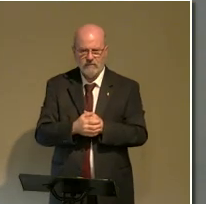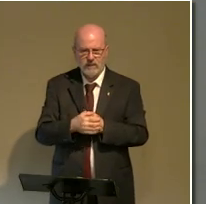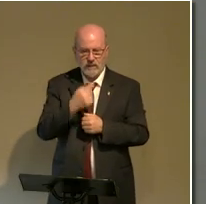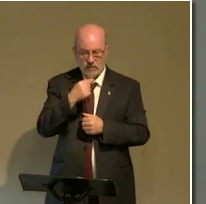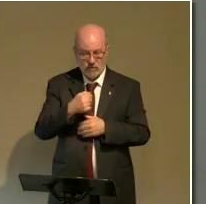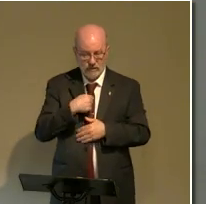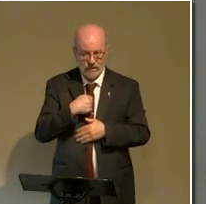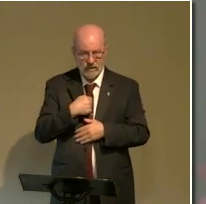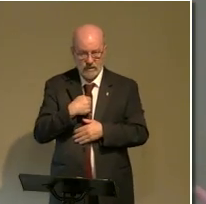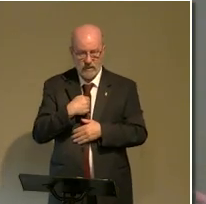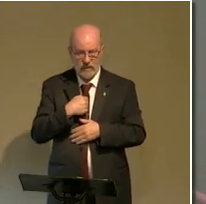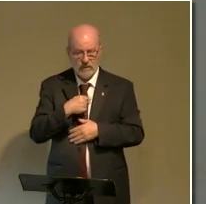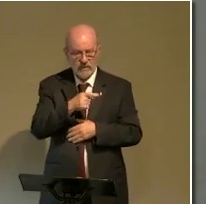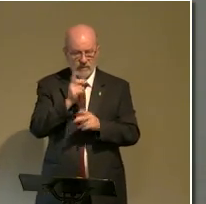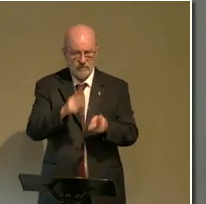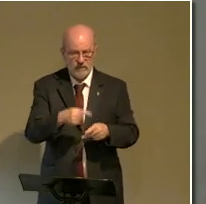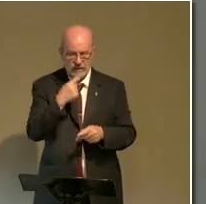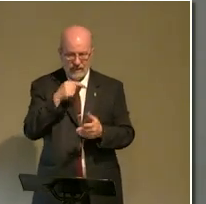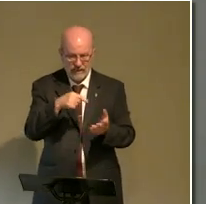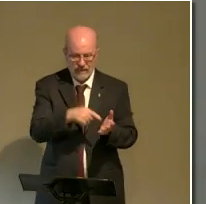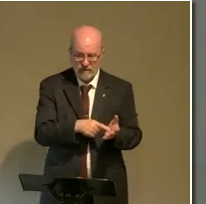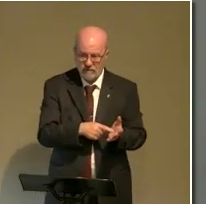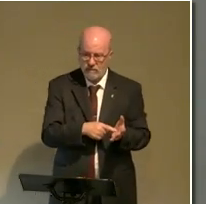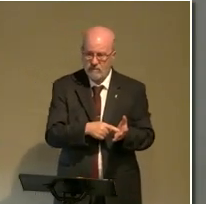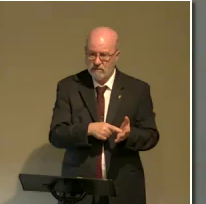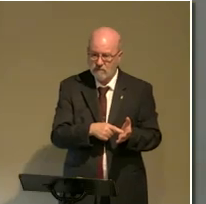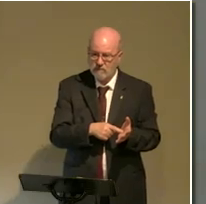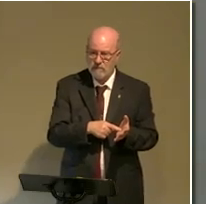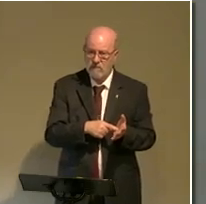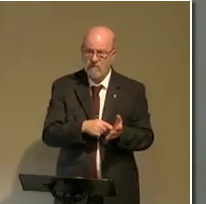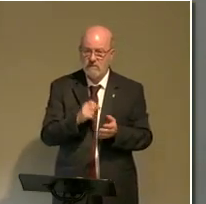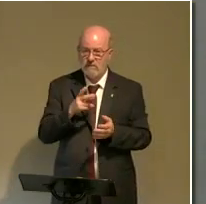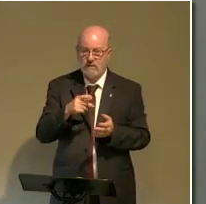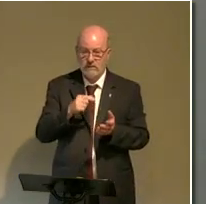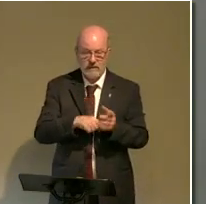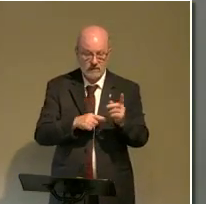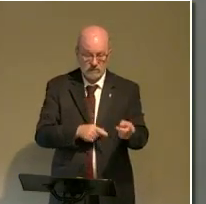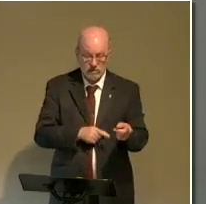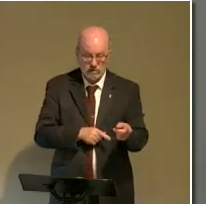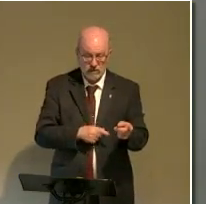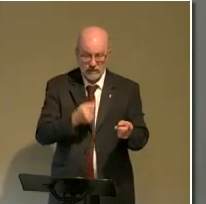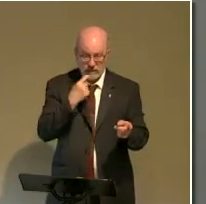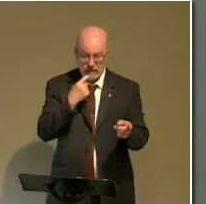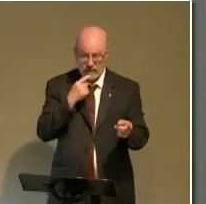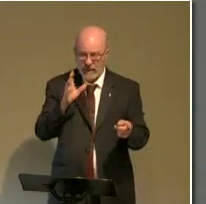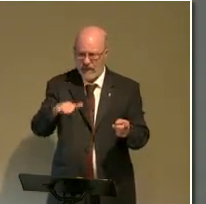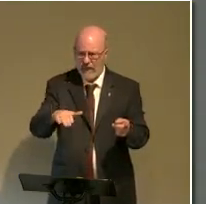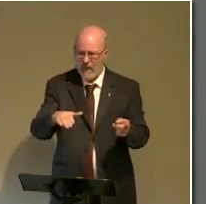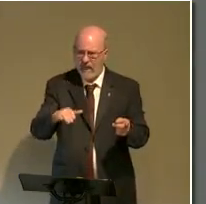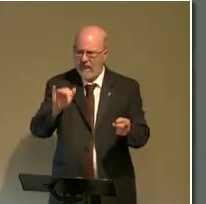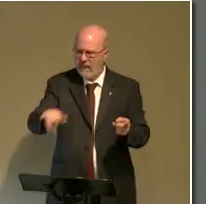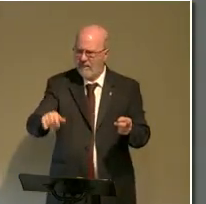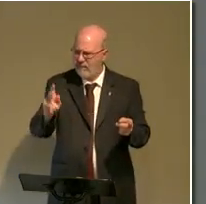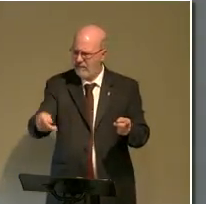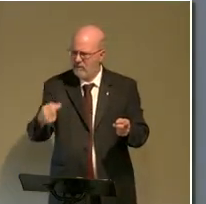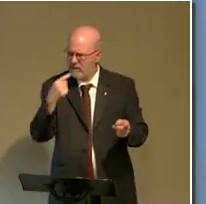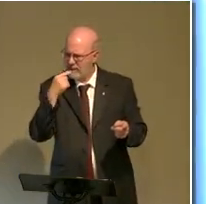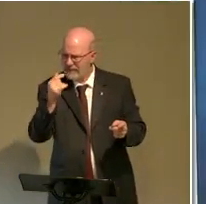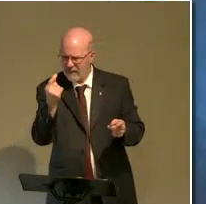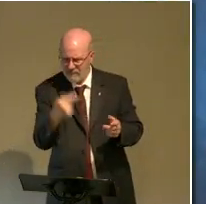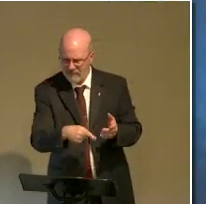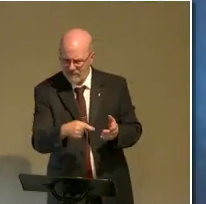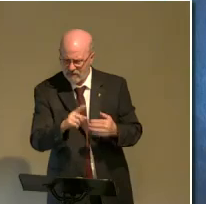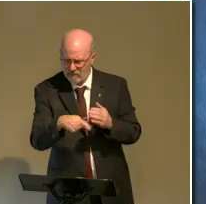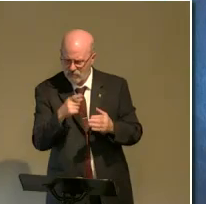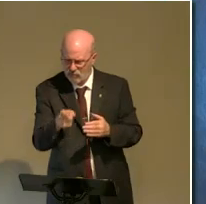told me that this person said this. Okay. This person said, hey, that person said